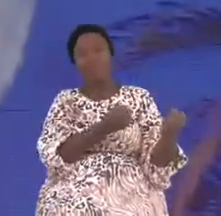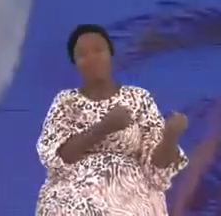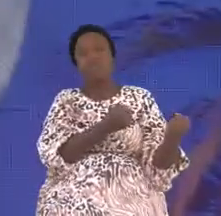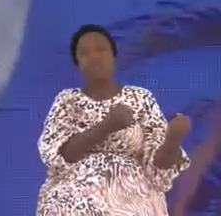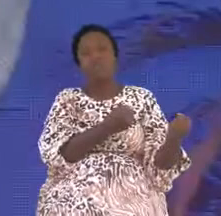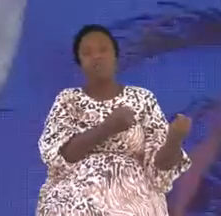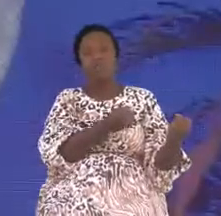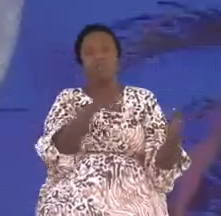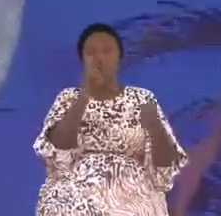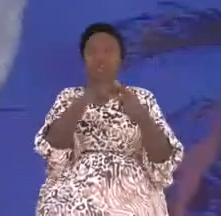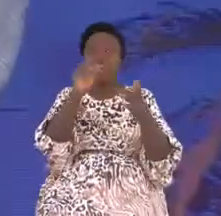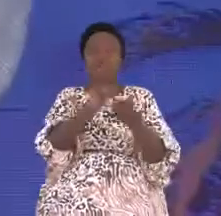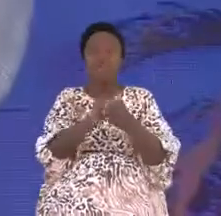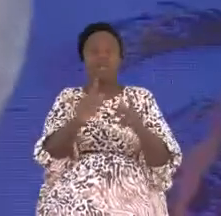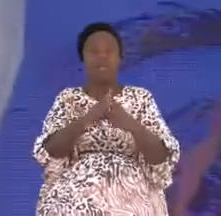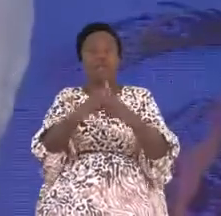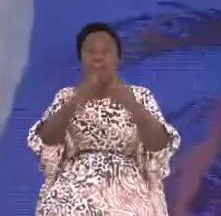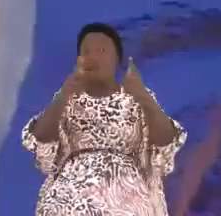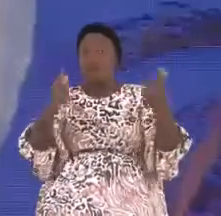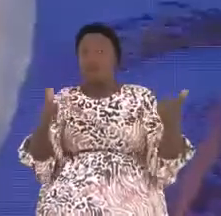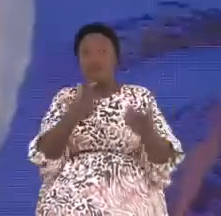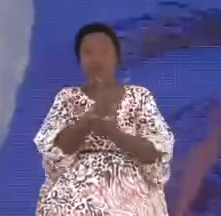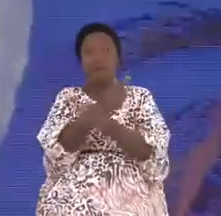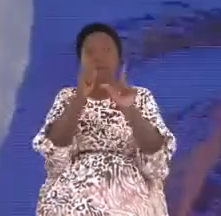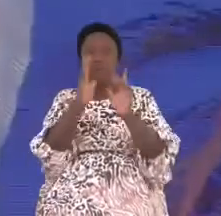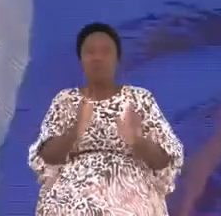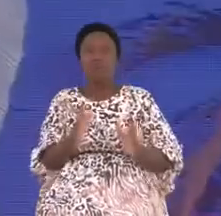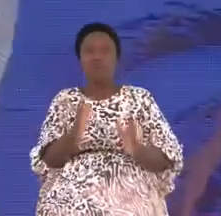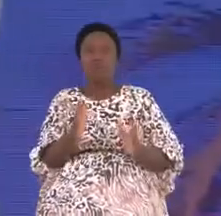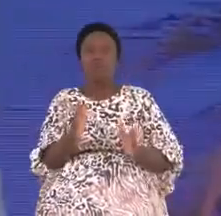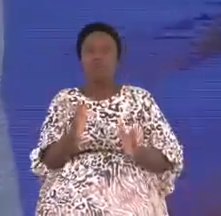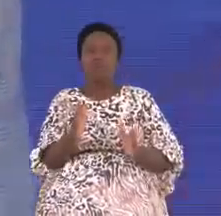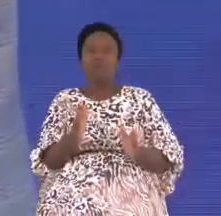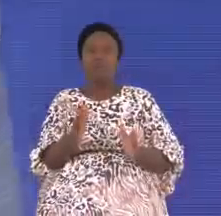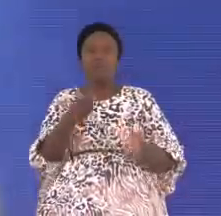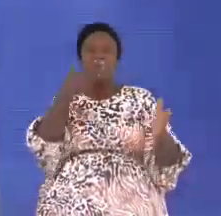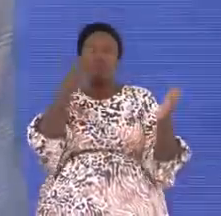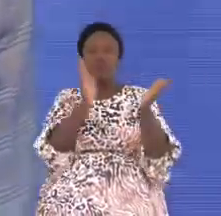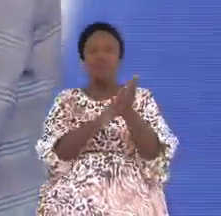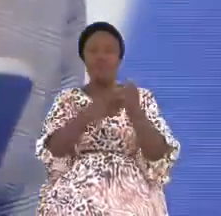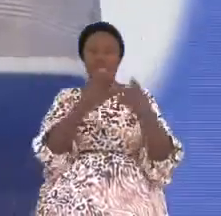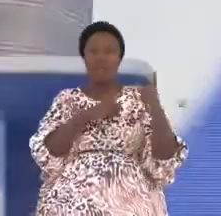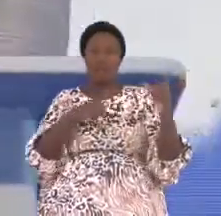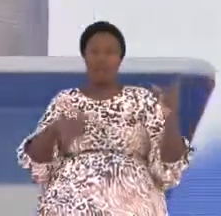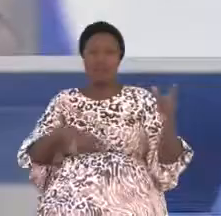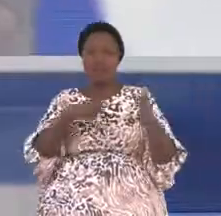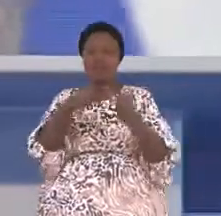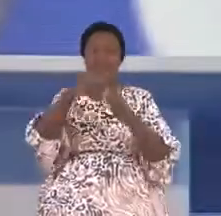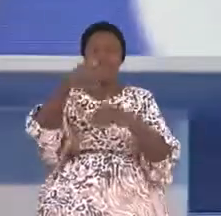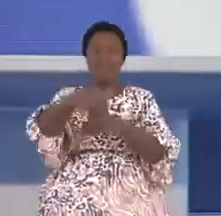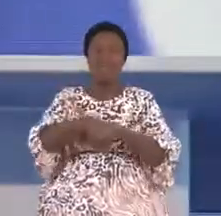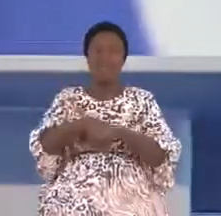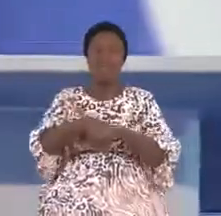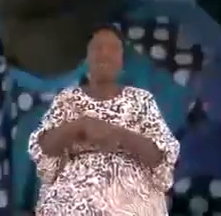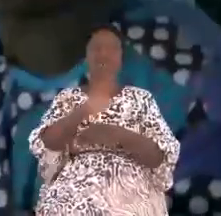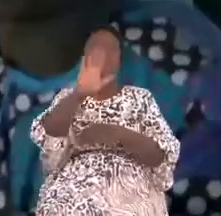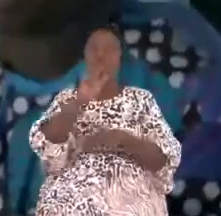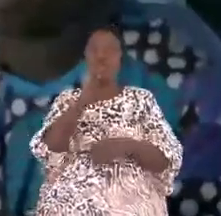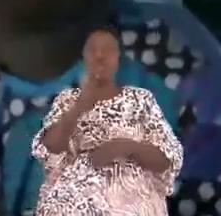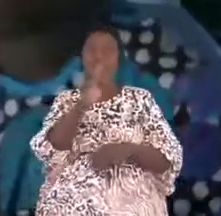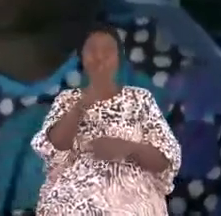to that great liberator praise the lord tonight your library